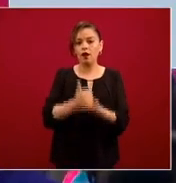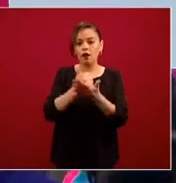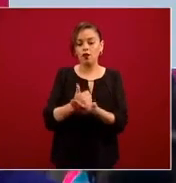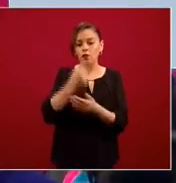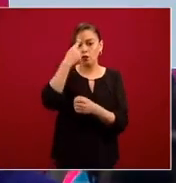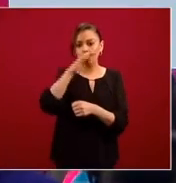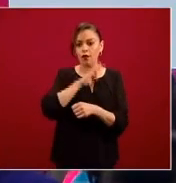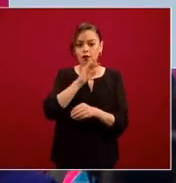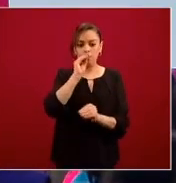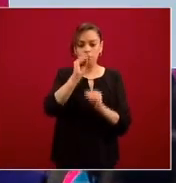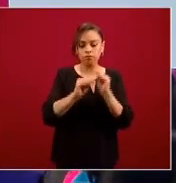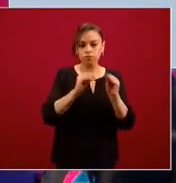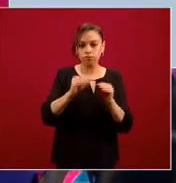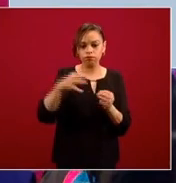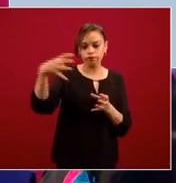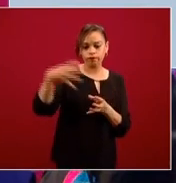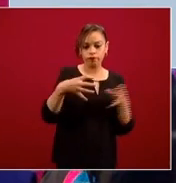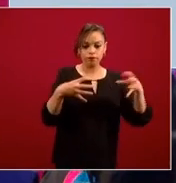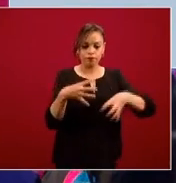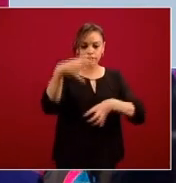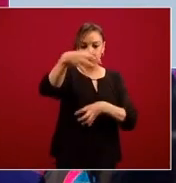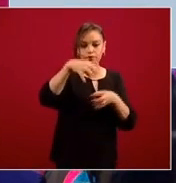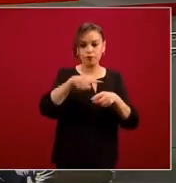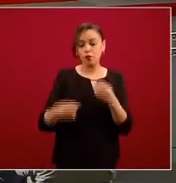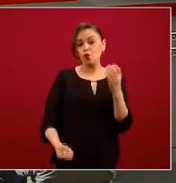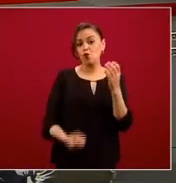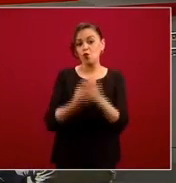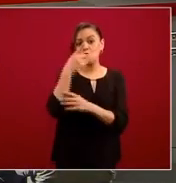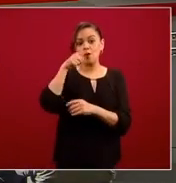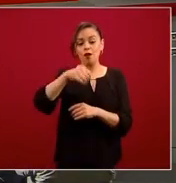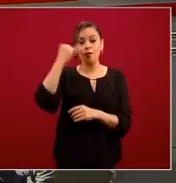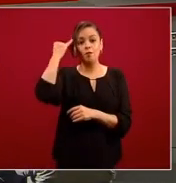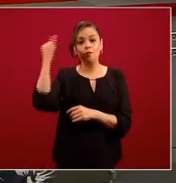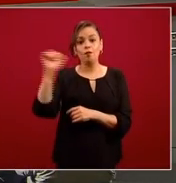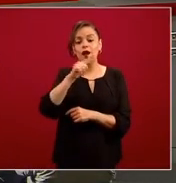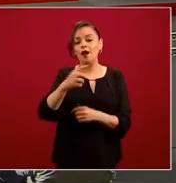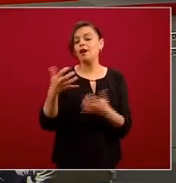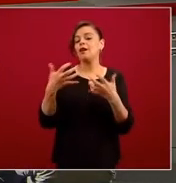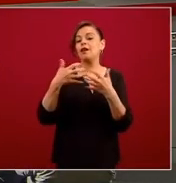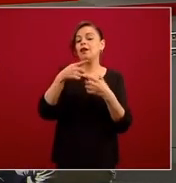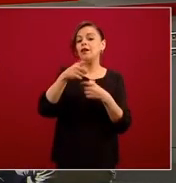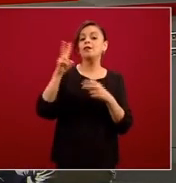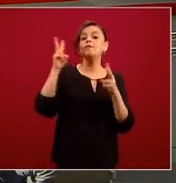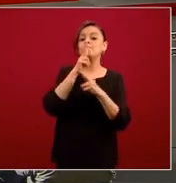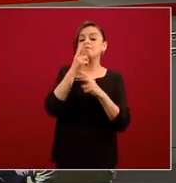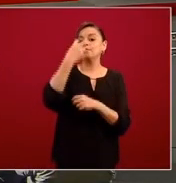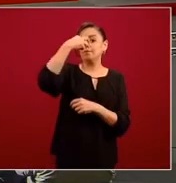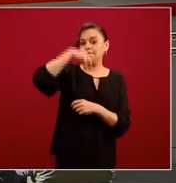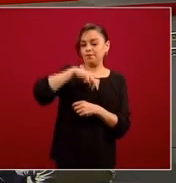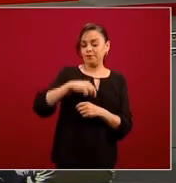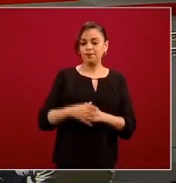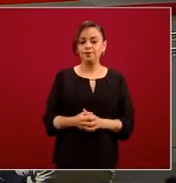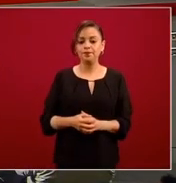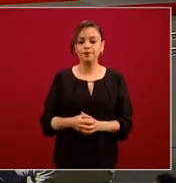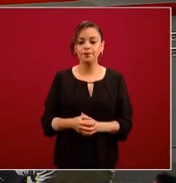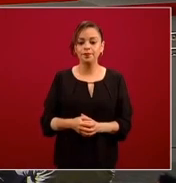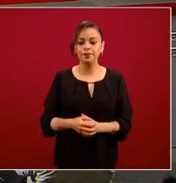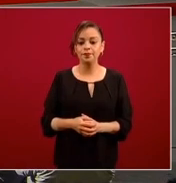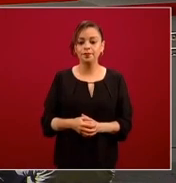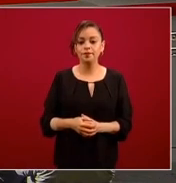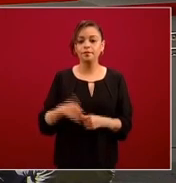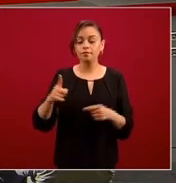putting together some of the parts of this for this novel ventilator that is coming out.